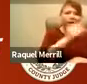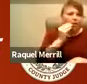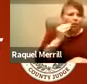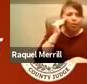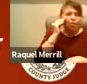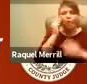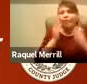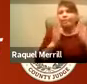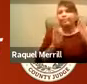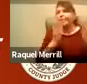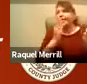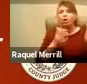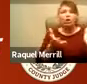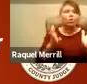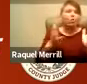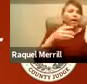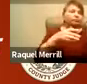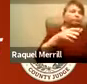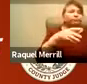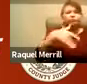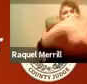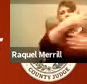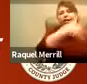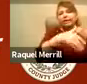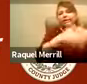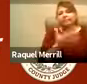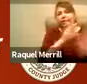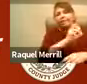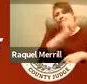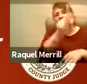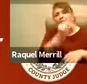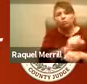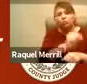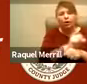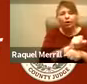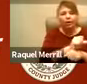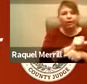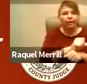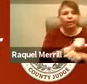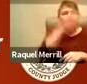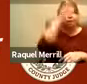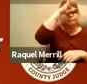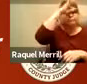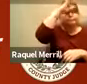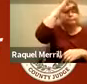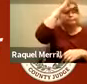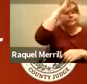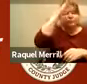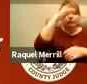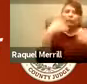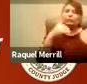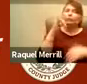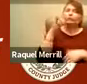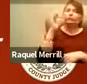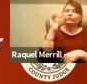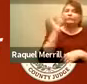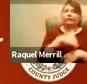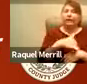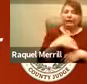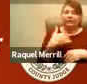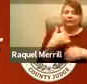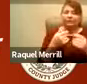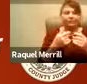went socializing, you went back to work in some cases or whatever. So that's put a big strain on our ability